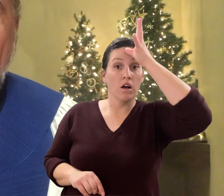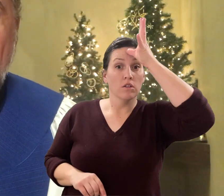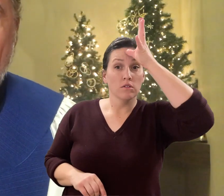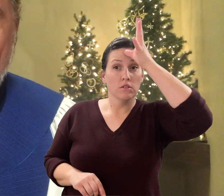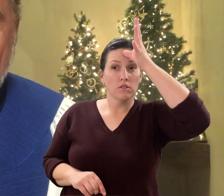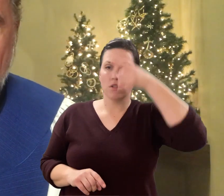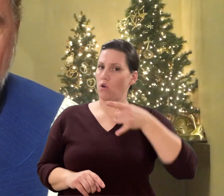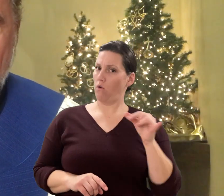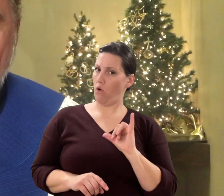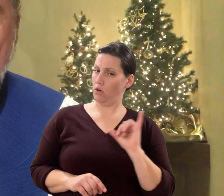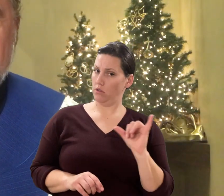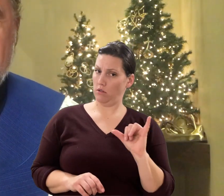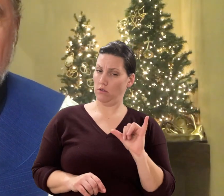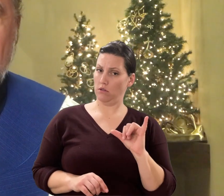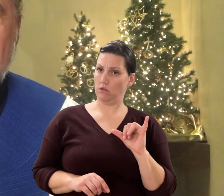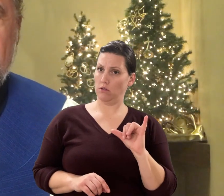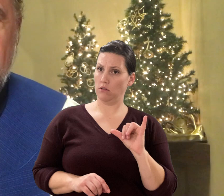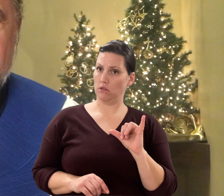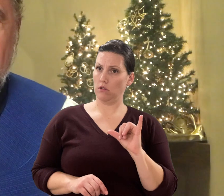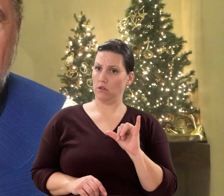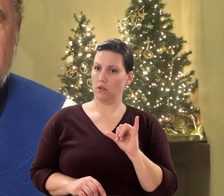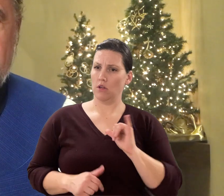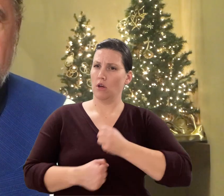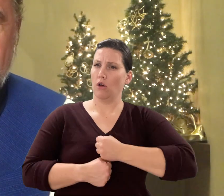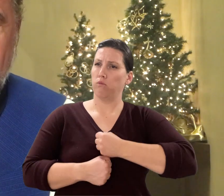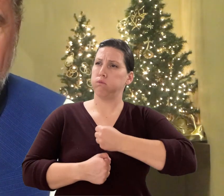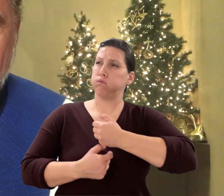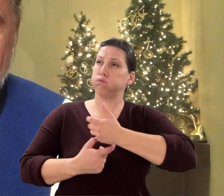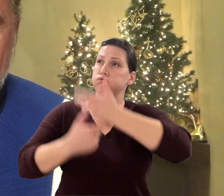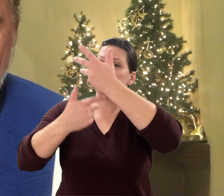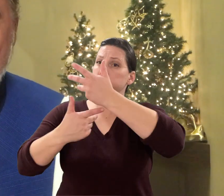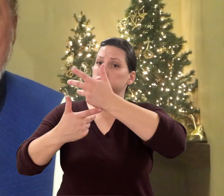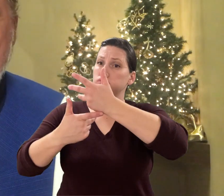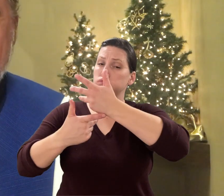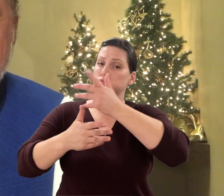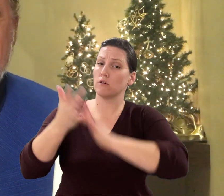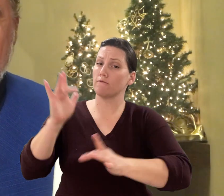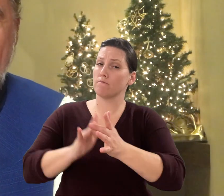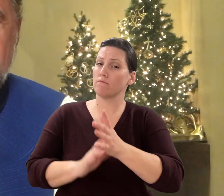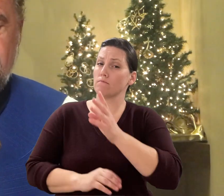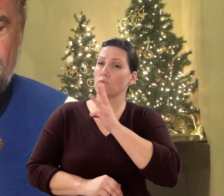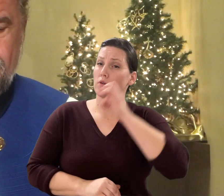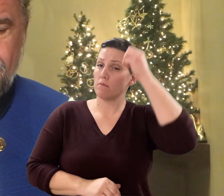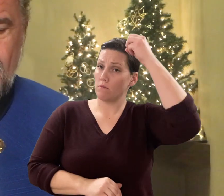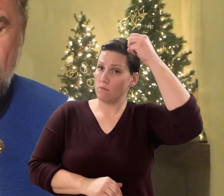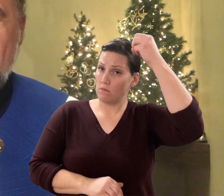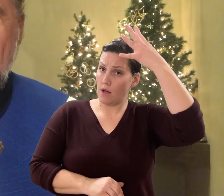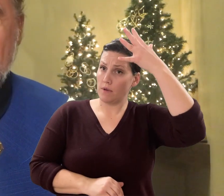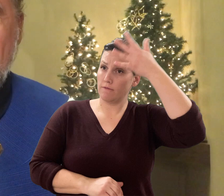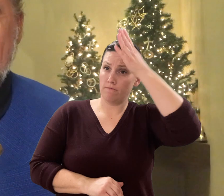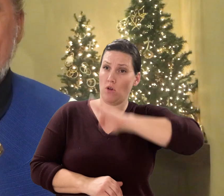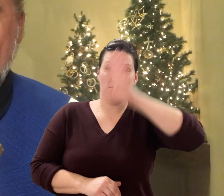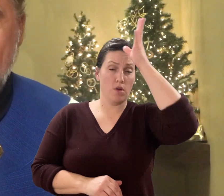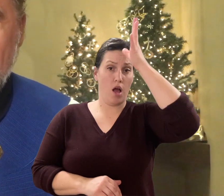the Father also testifies. Remember at Jesus' baptism,